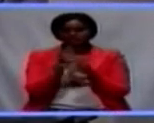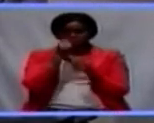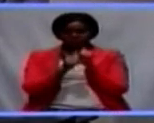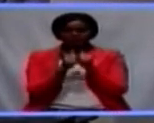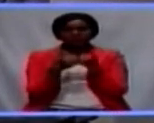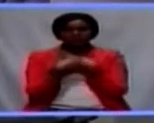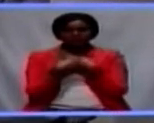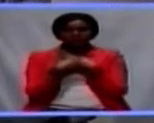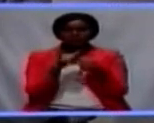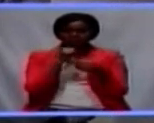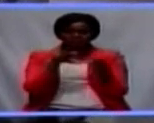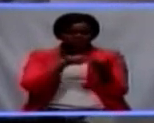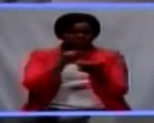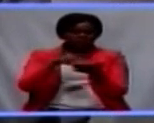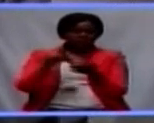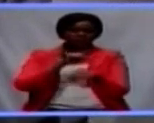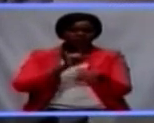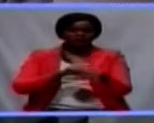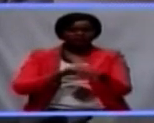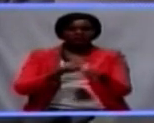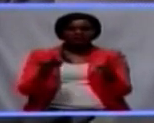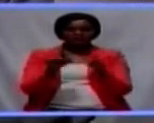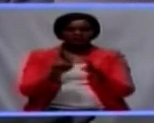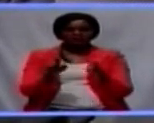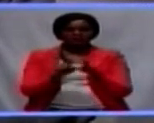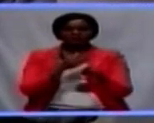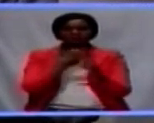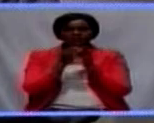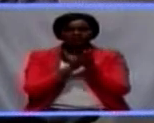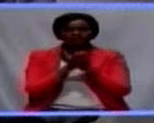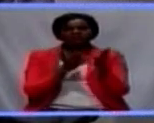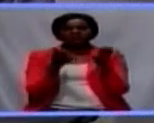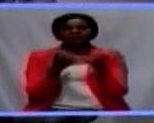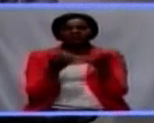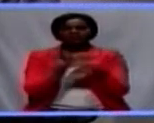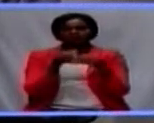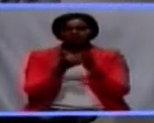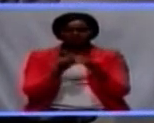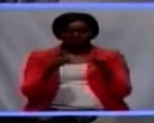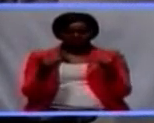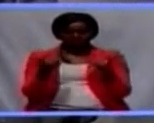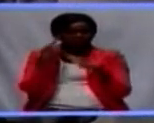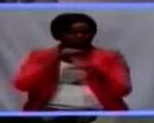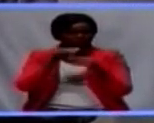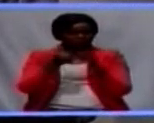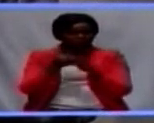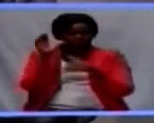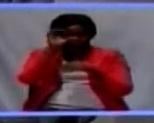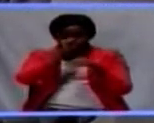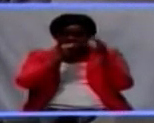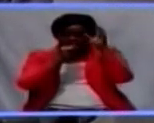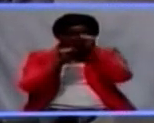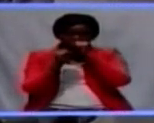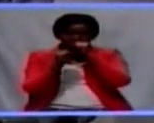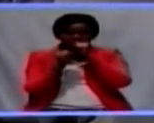did not pay them on time, and there are huge penalties and interest that accumulate. We want to get rid of those. But for those that we suspect have been evading